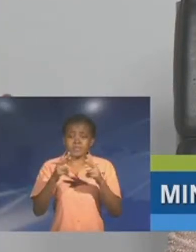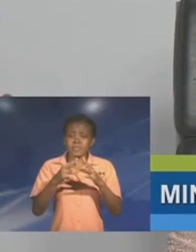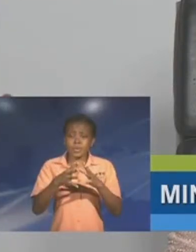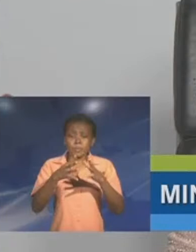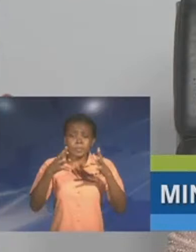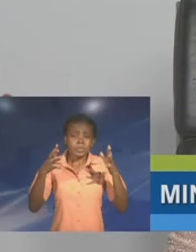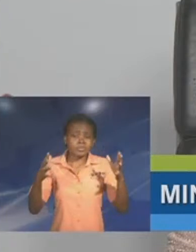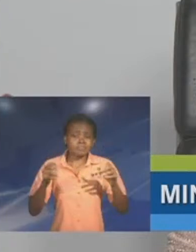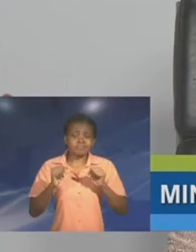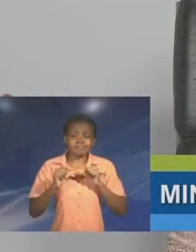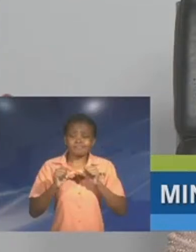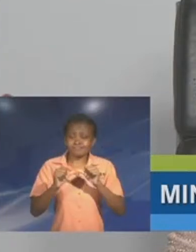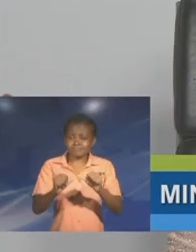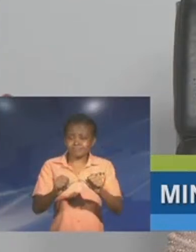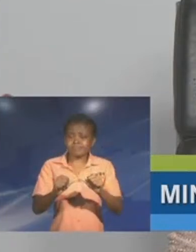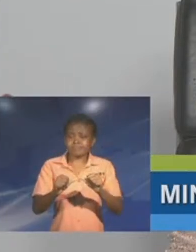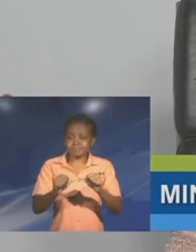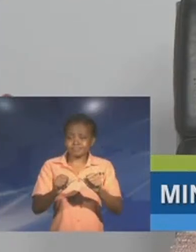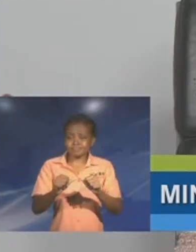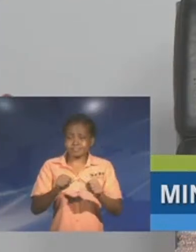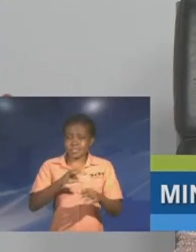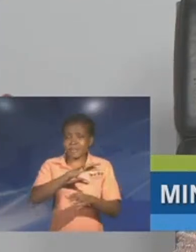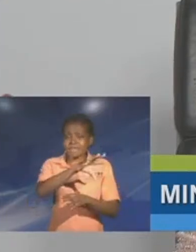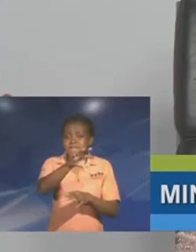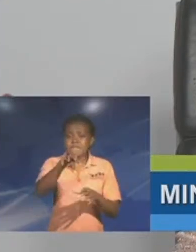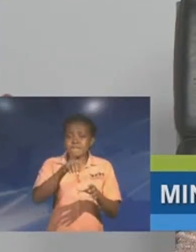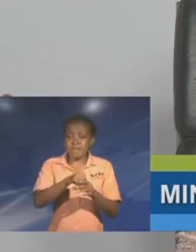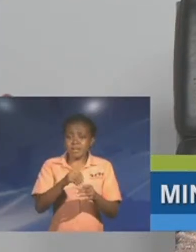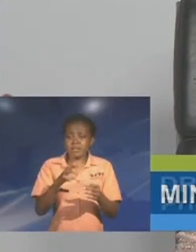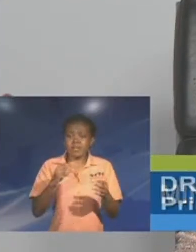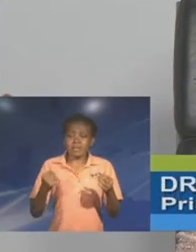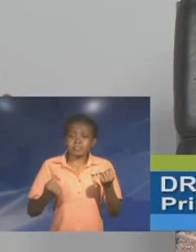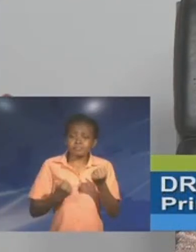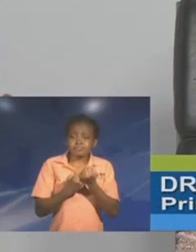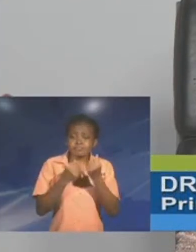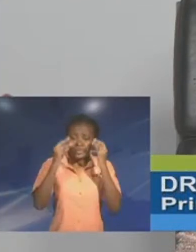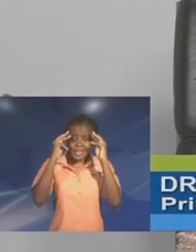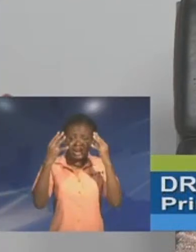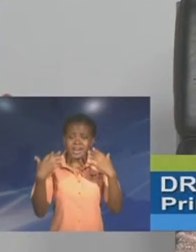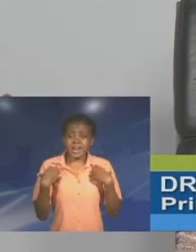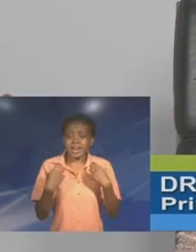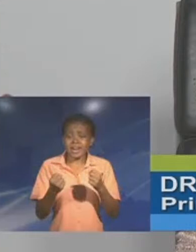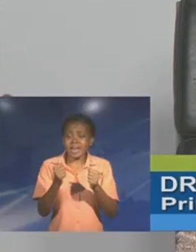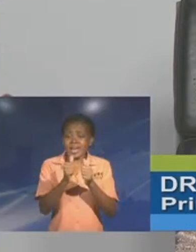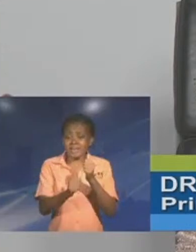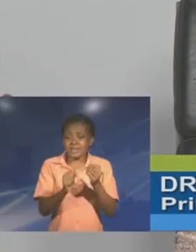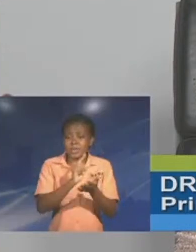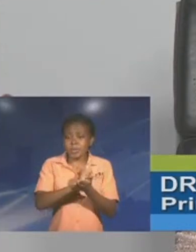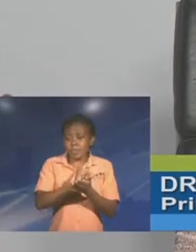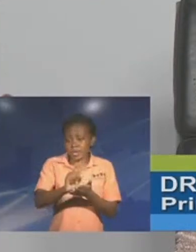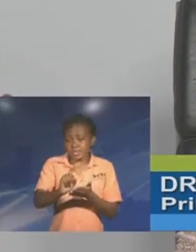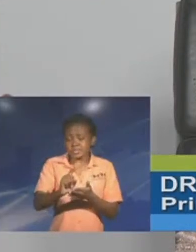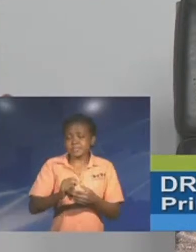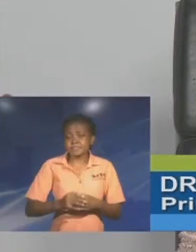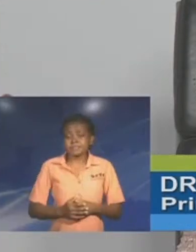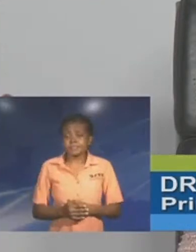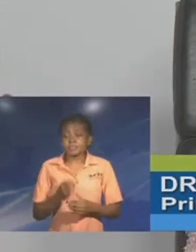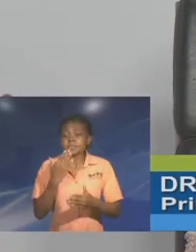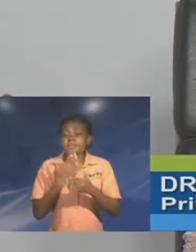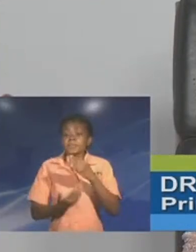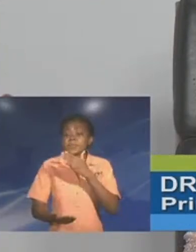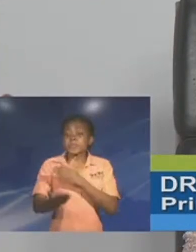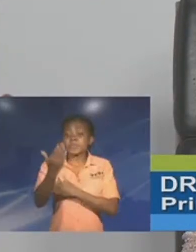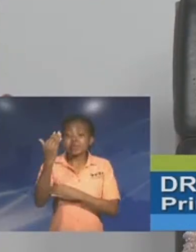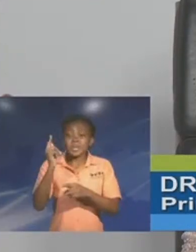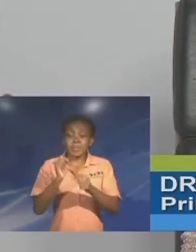to participate and to support the Ministry of Health in our weekly press briefings. Good morning, Trinidad and Tobago, and